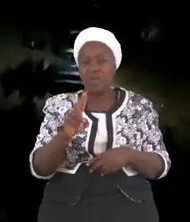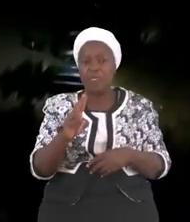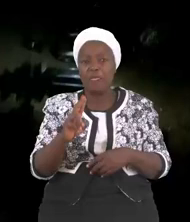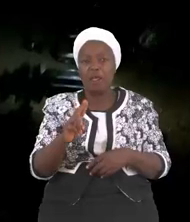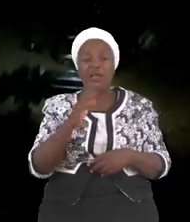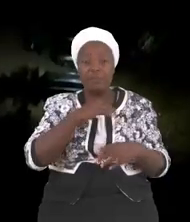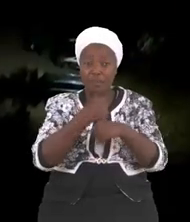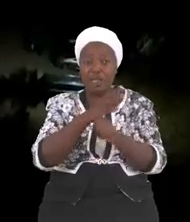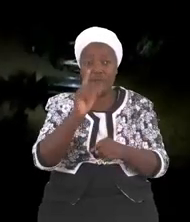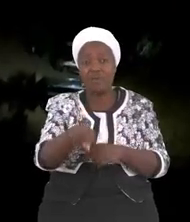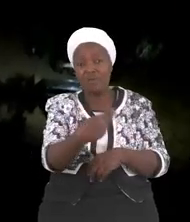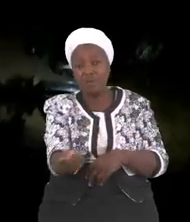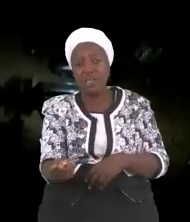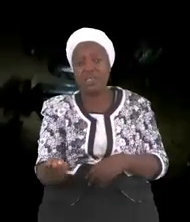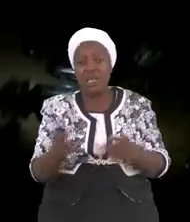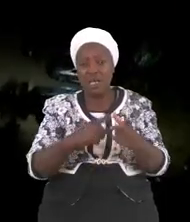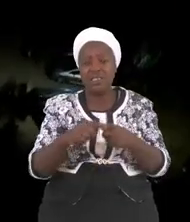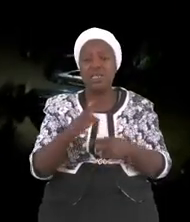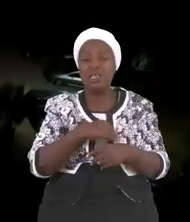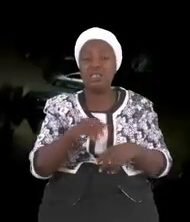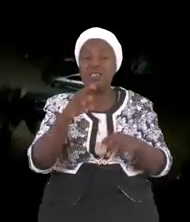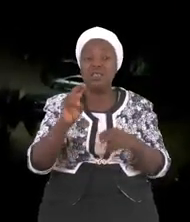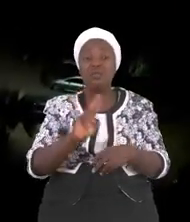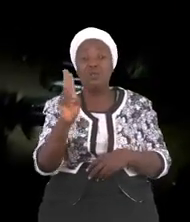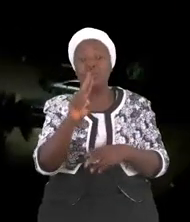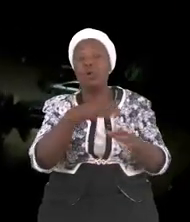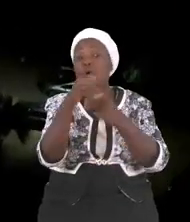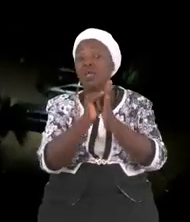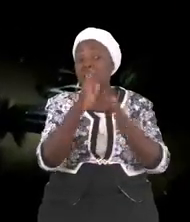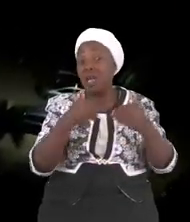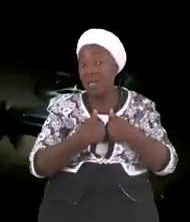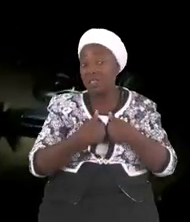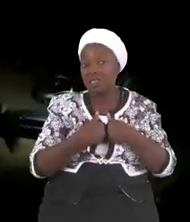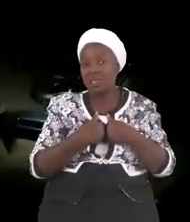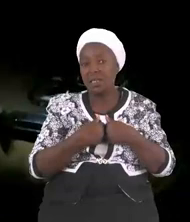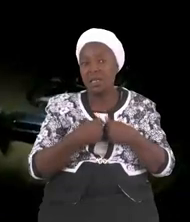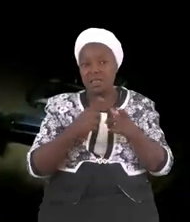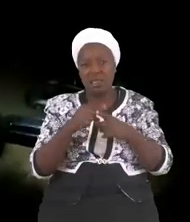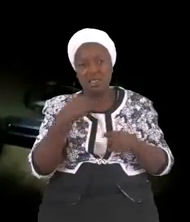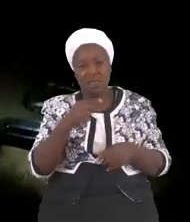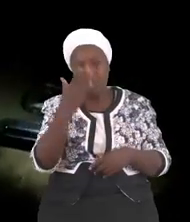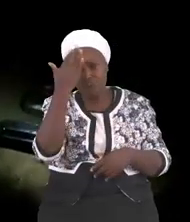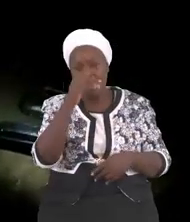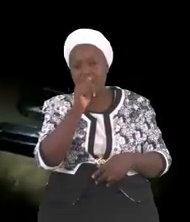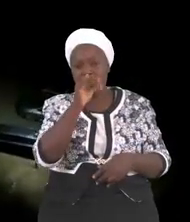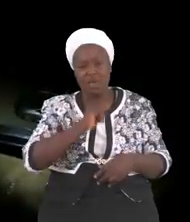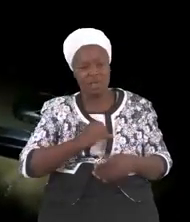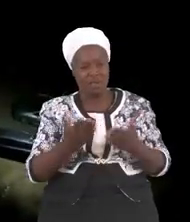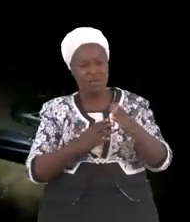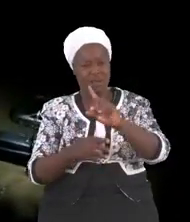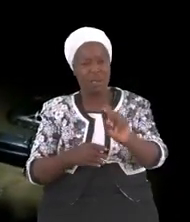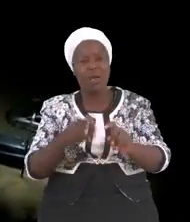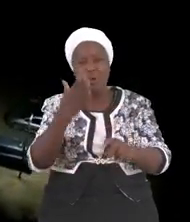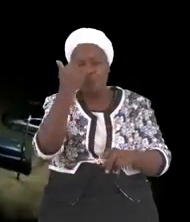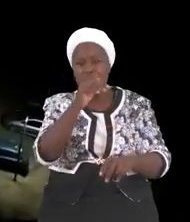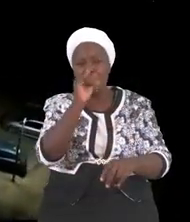He spent everything that he had bought. He said, why am I here? Why am I like this?